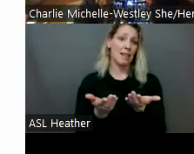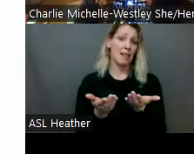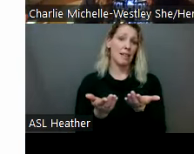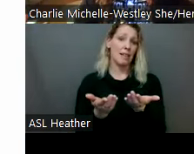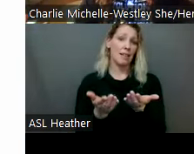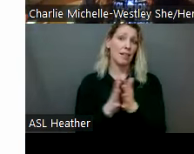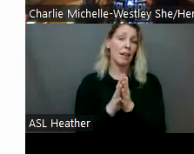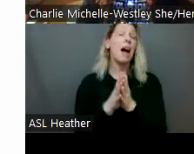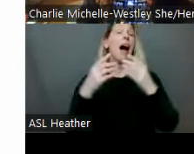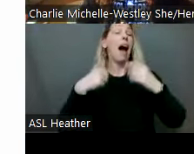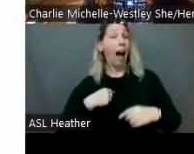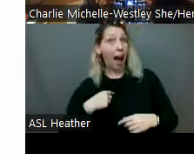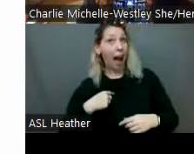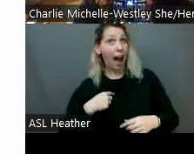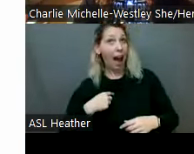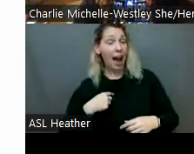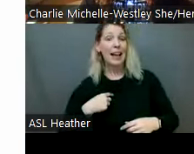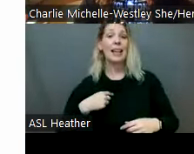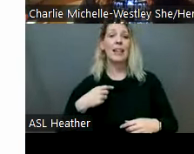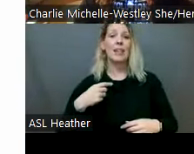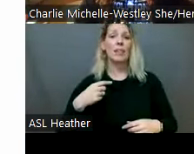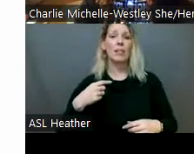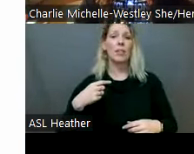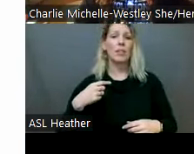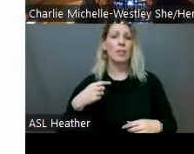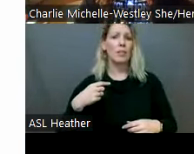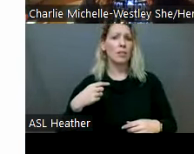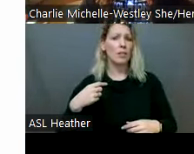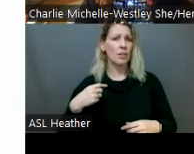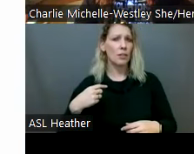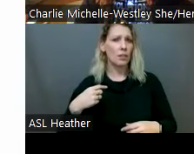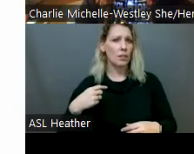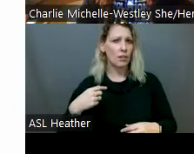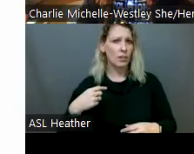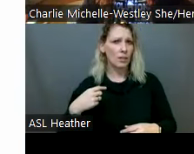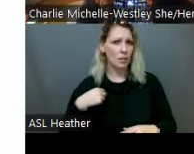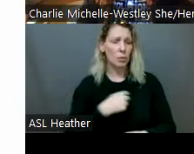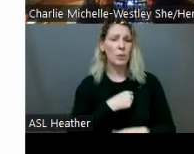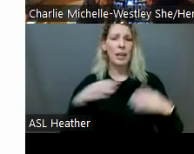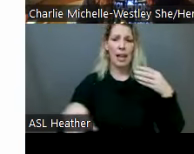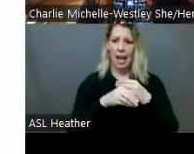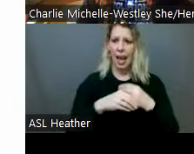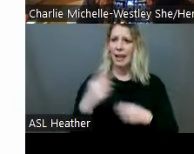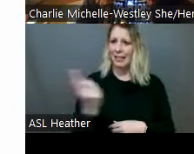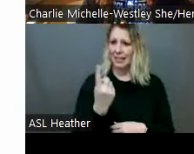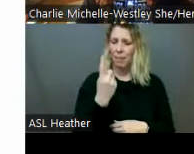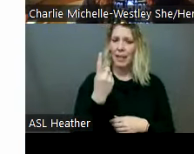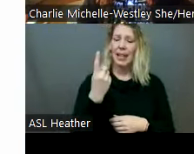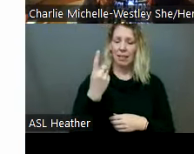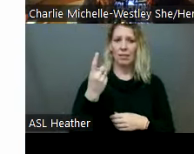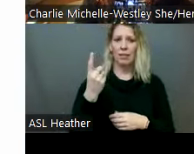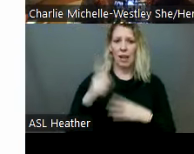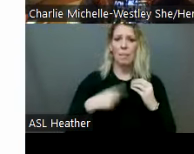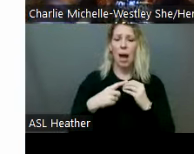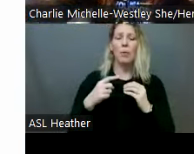I and two, we add something recommending delaying a promotion as well